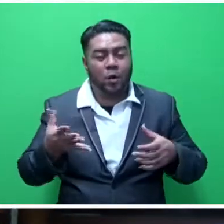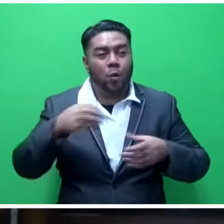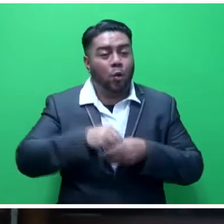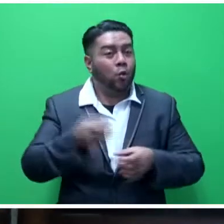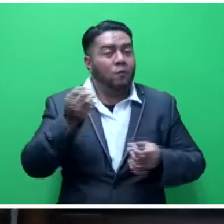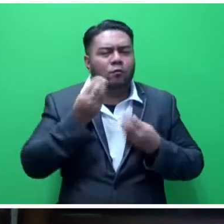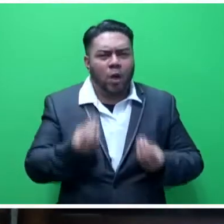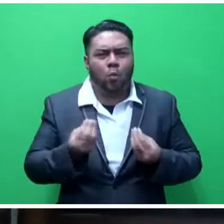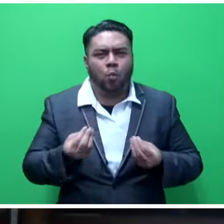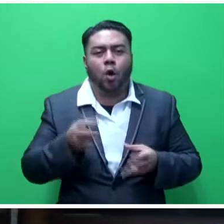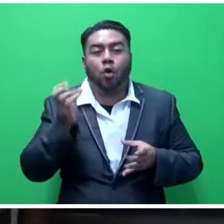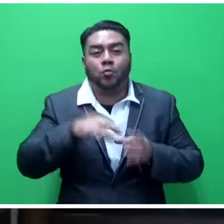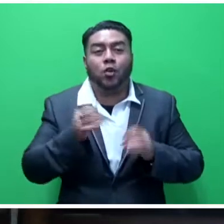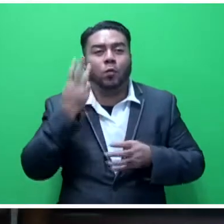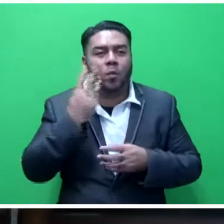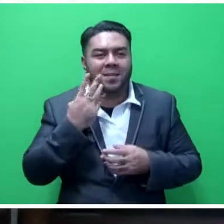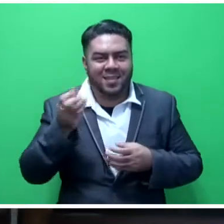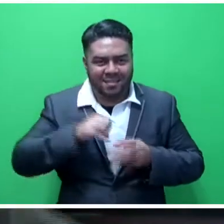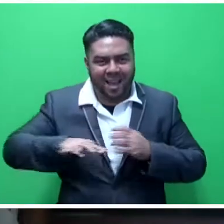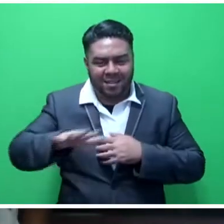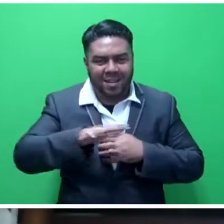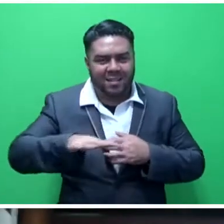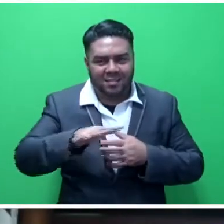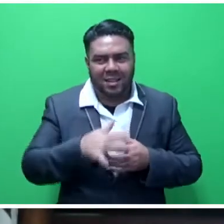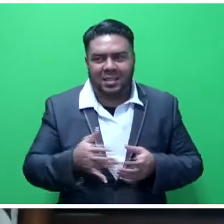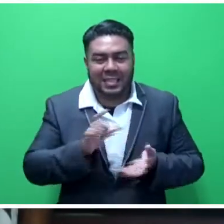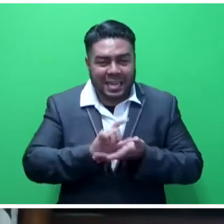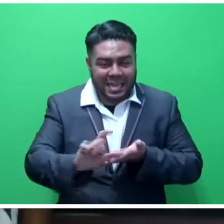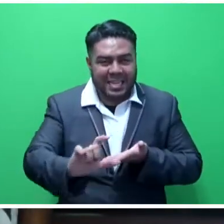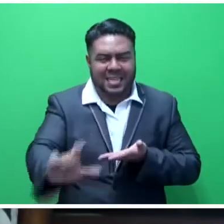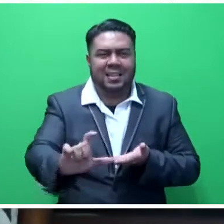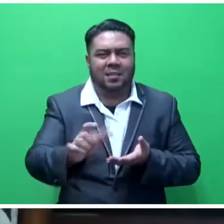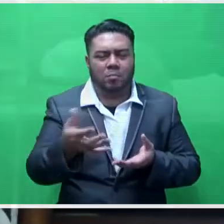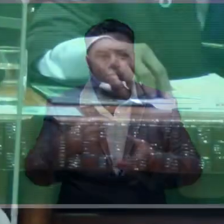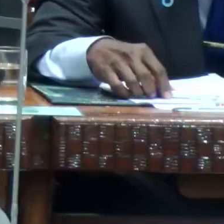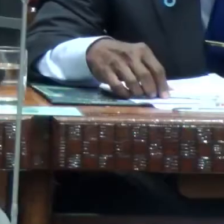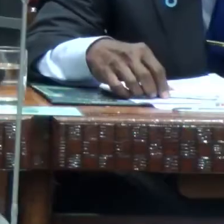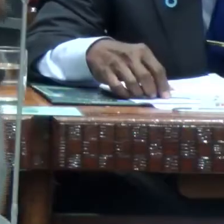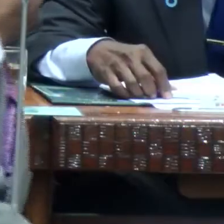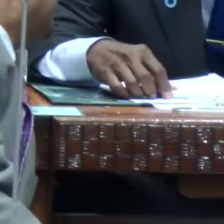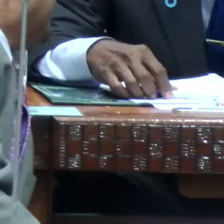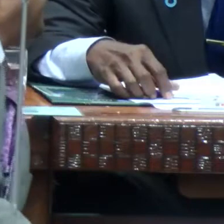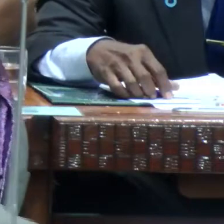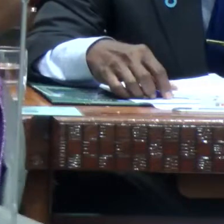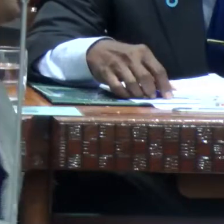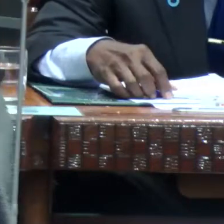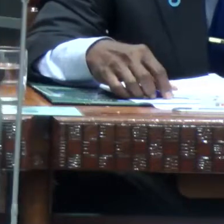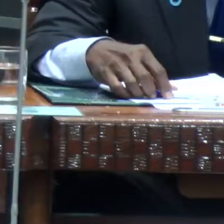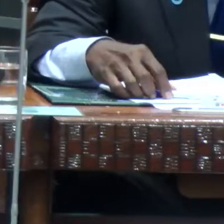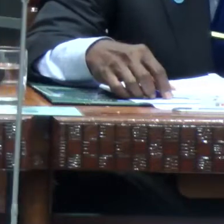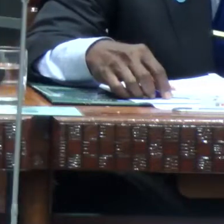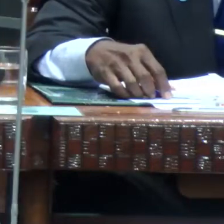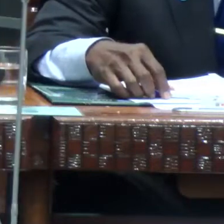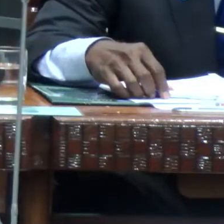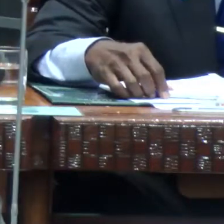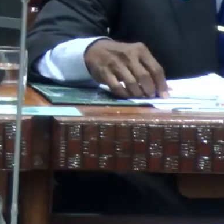women in this sector, and it is clearly highlighted in our 5-year strategic development plan. Recognizing